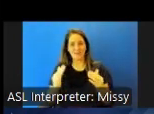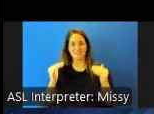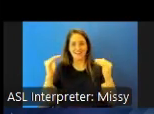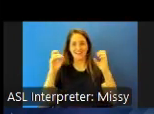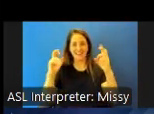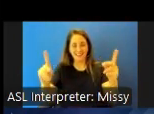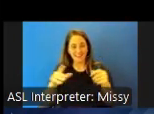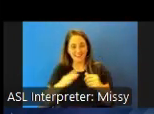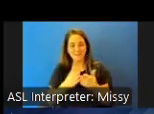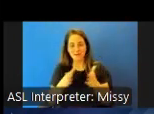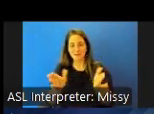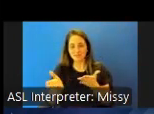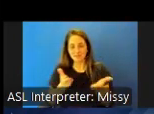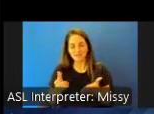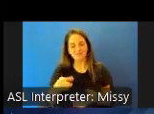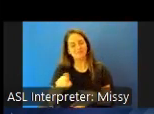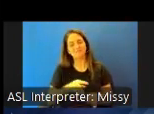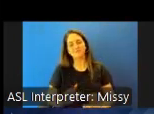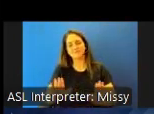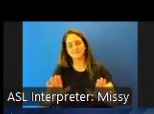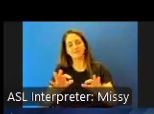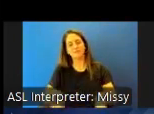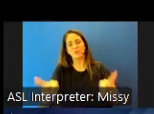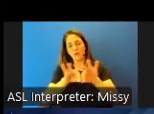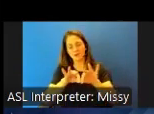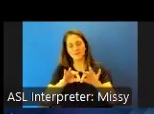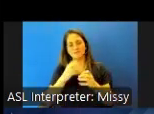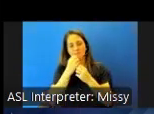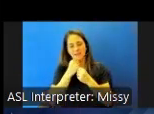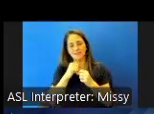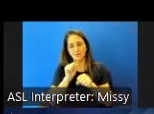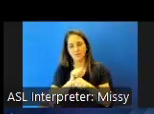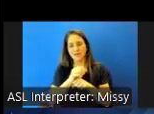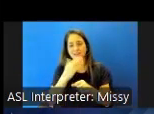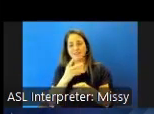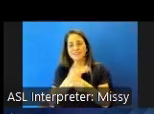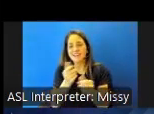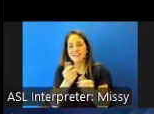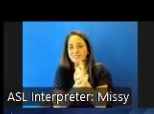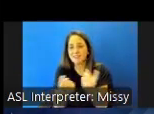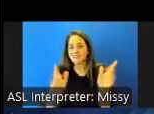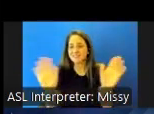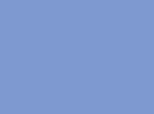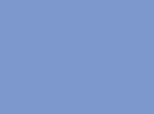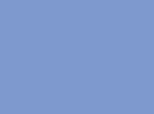and public service, and you are doing really important, meaningful work. So thank you. Take care, everybody.